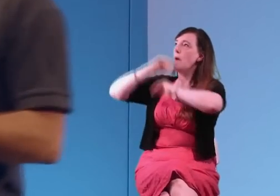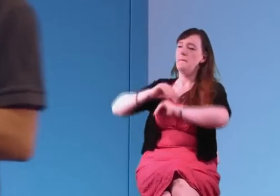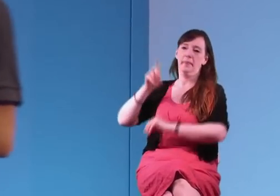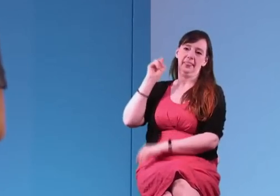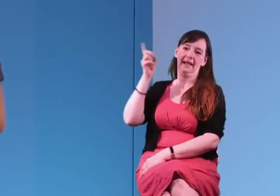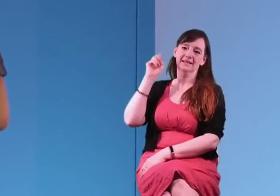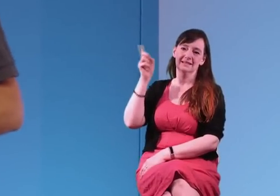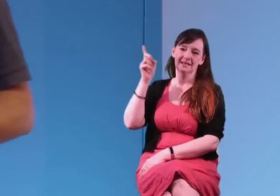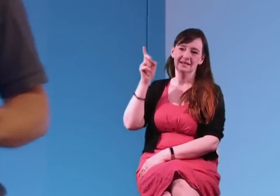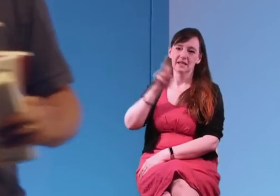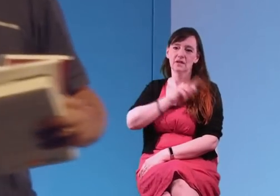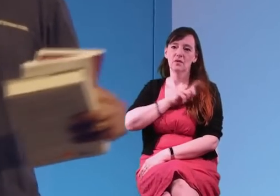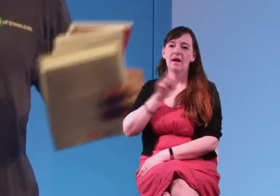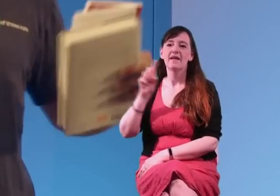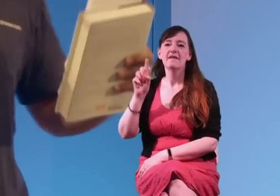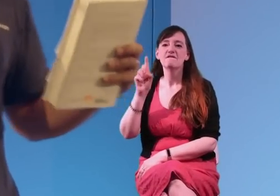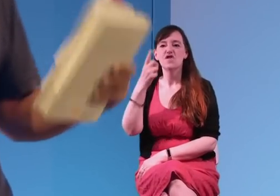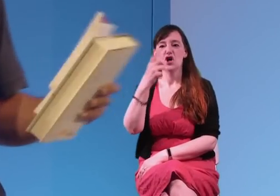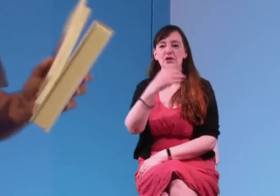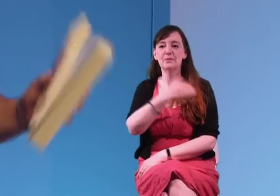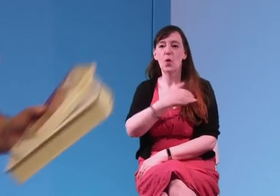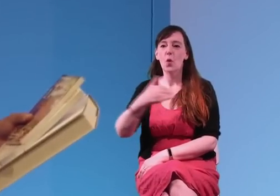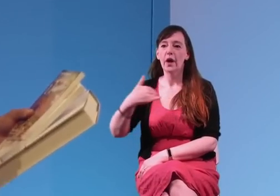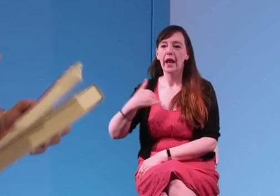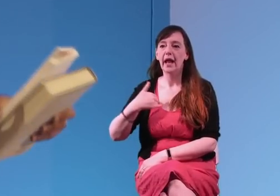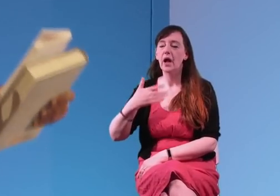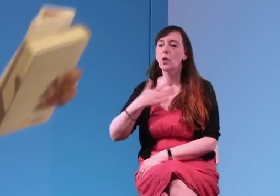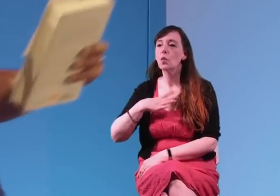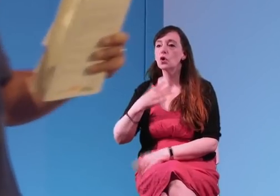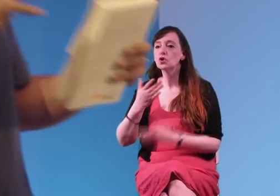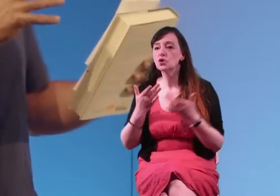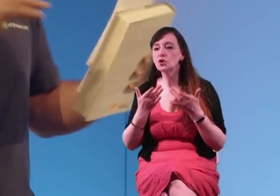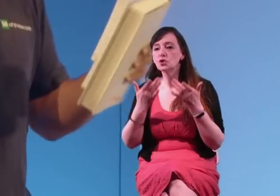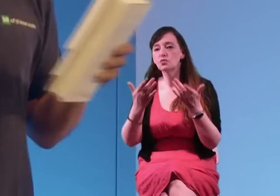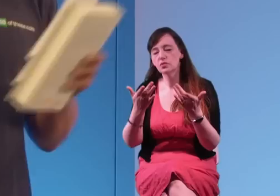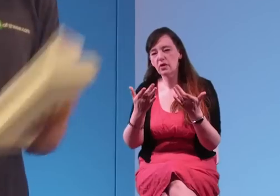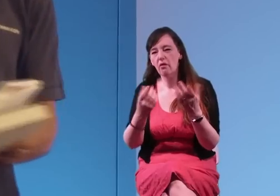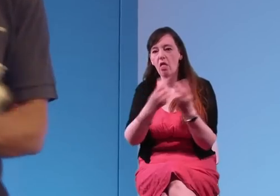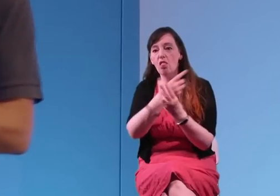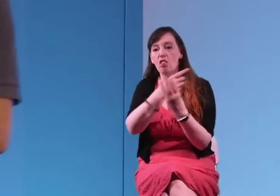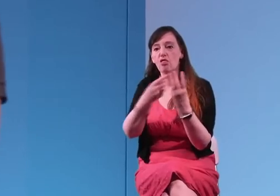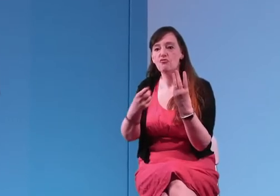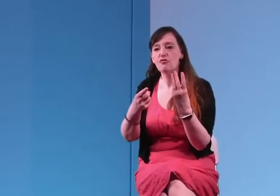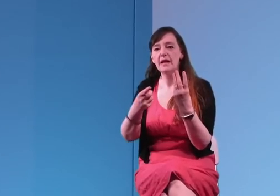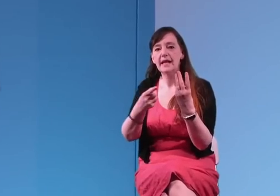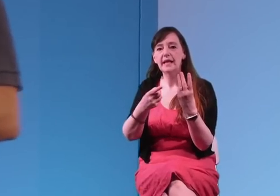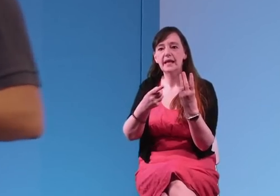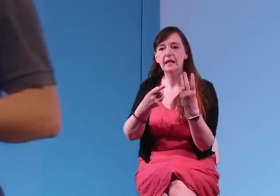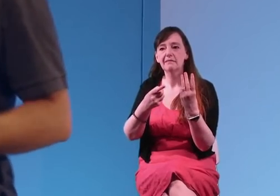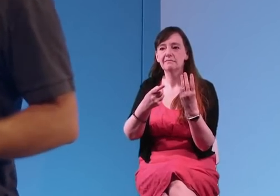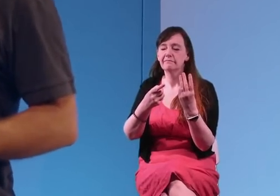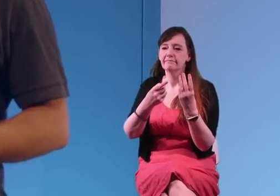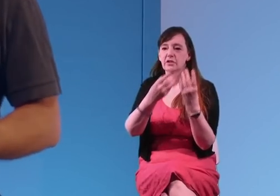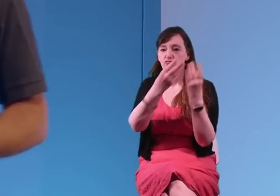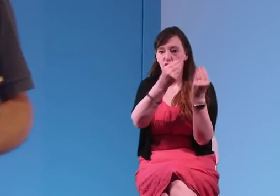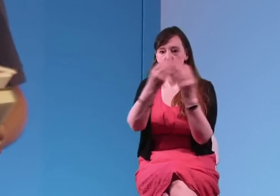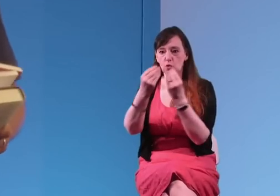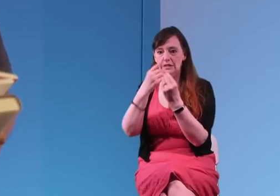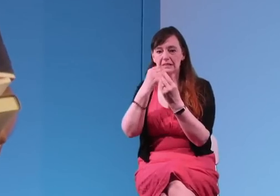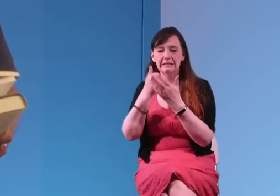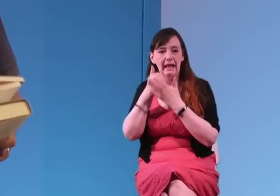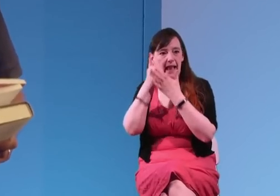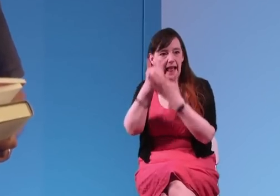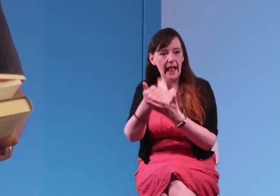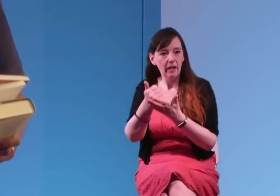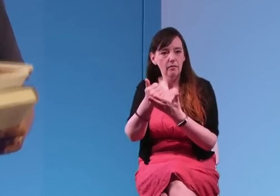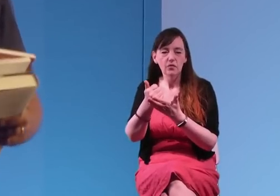this first morning of these Bible readings, we want to highlight three resources that are going to help us dig into God's word and hear